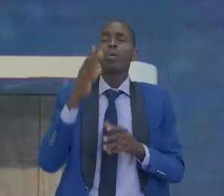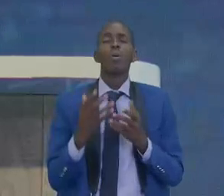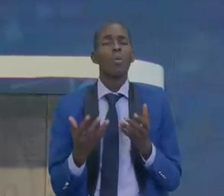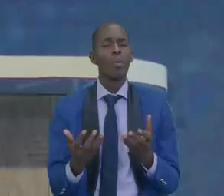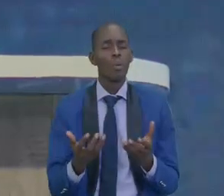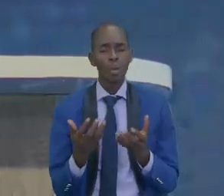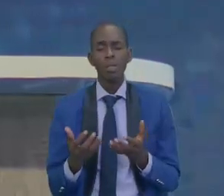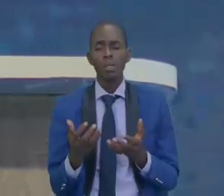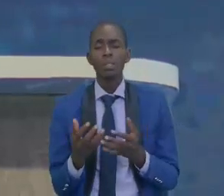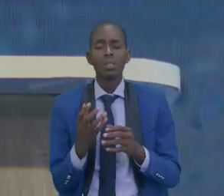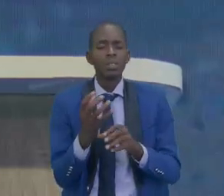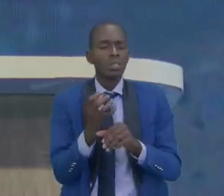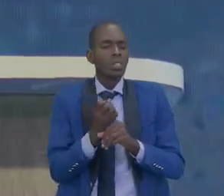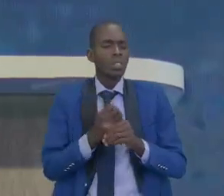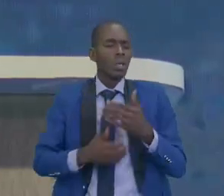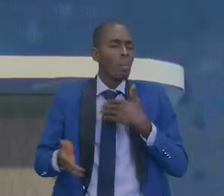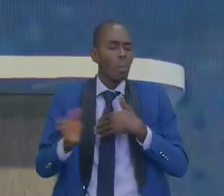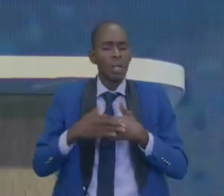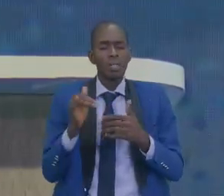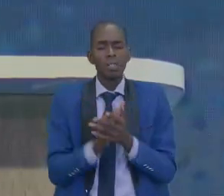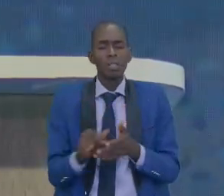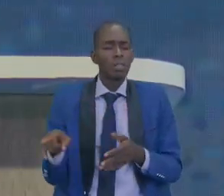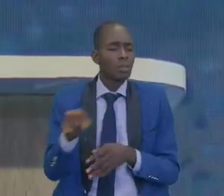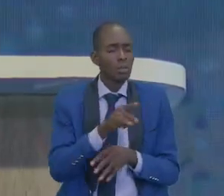recovery that the people of God want,